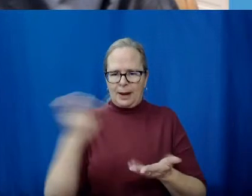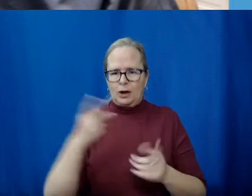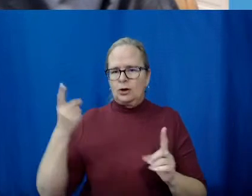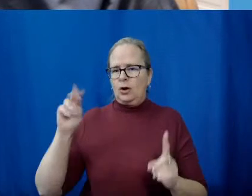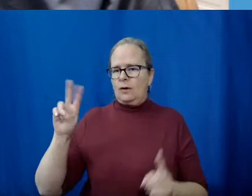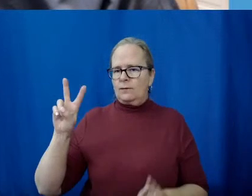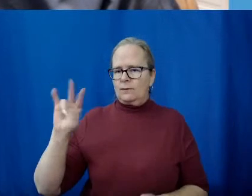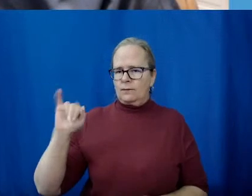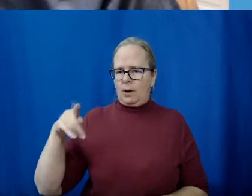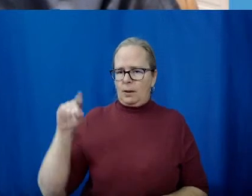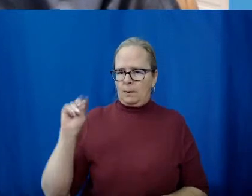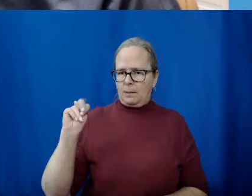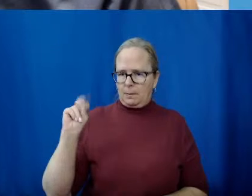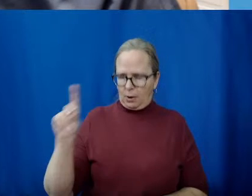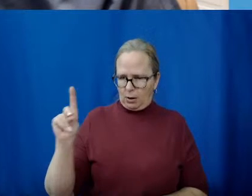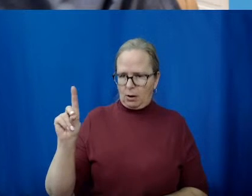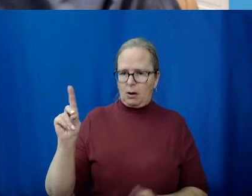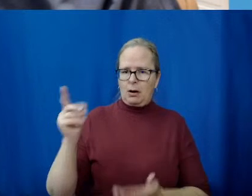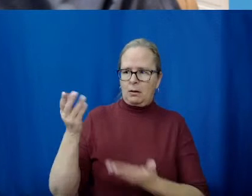Dr. Vipond.